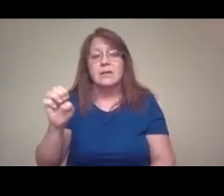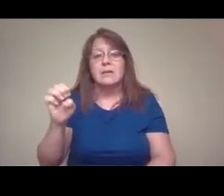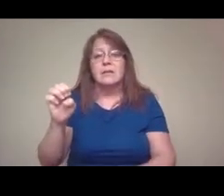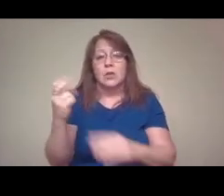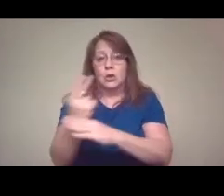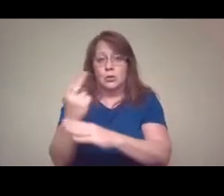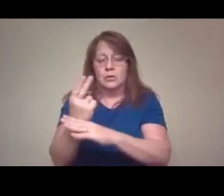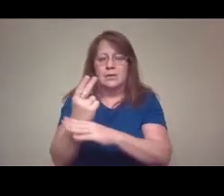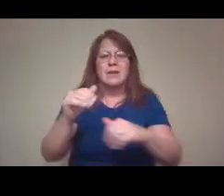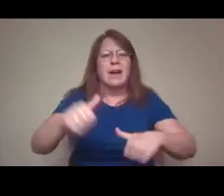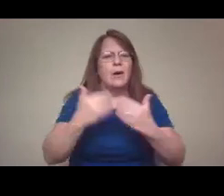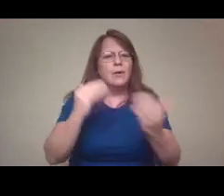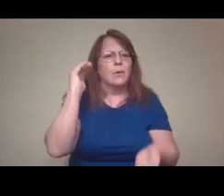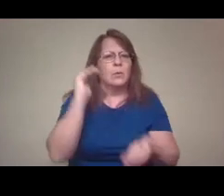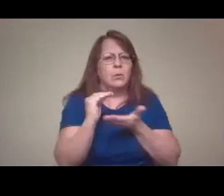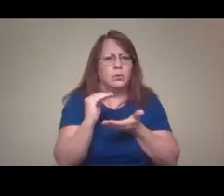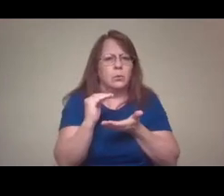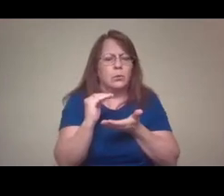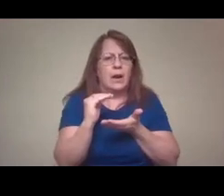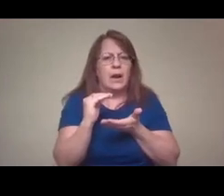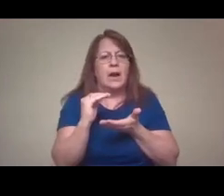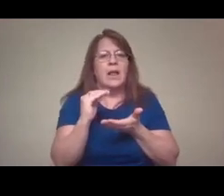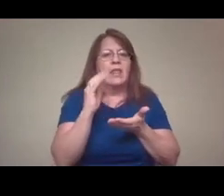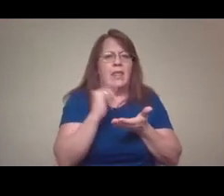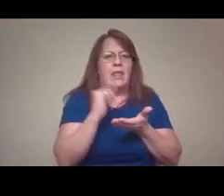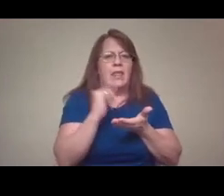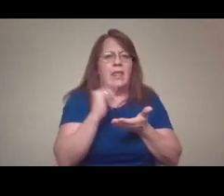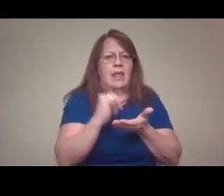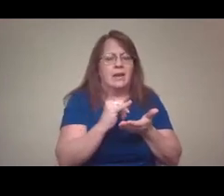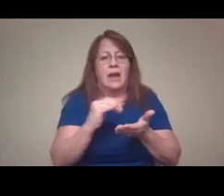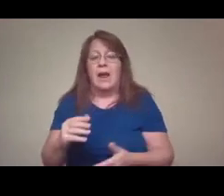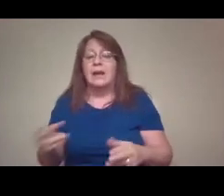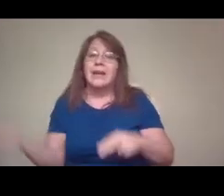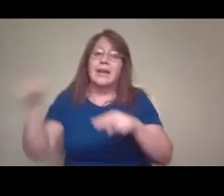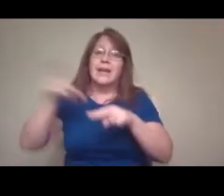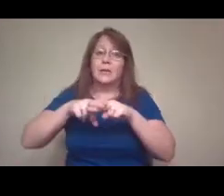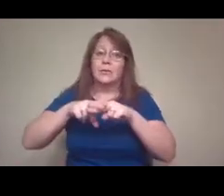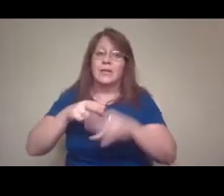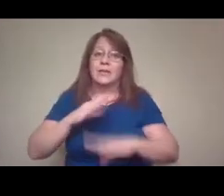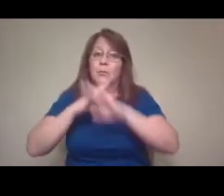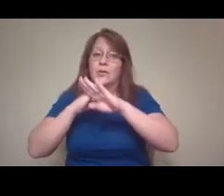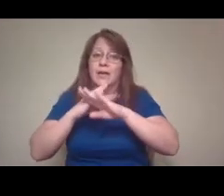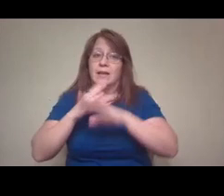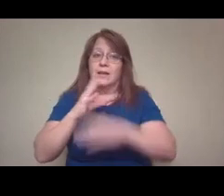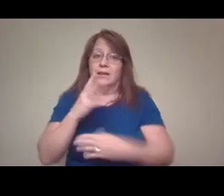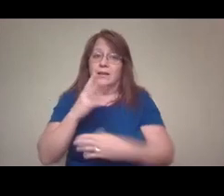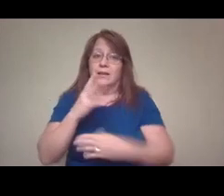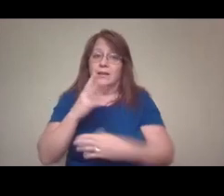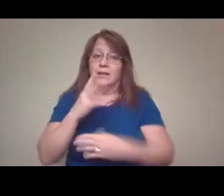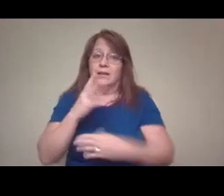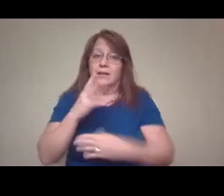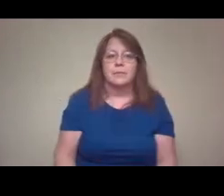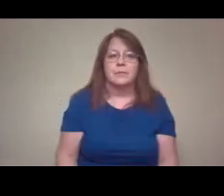reduce these risk factors in our community while increasing the protective factors. And on the next slide, I'm going to show you a few of the ways that